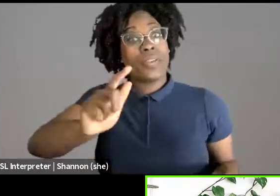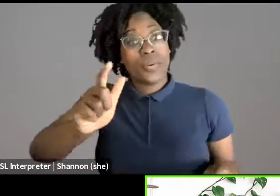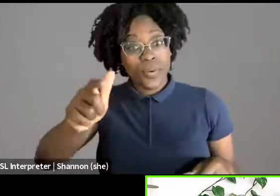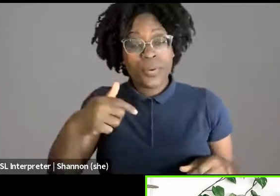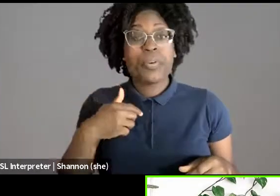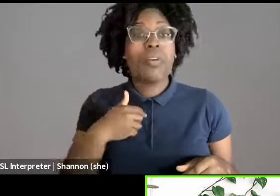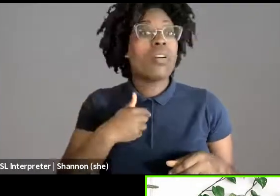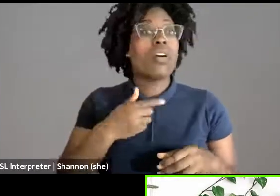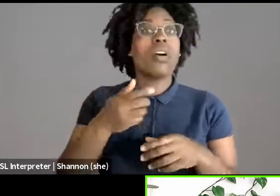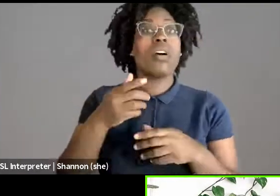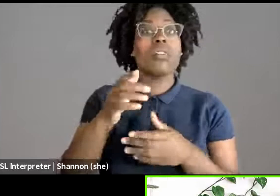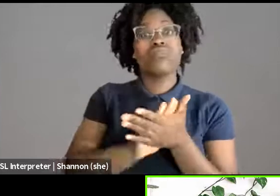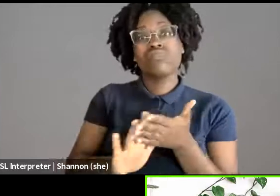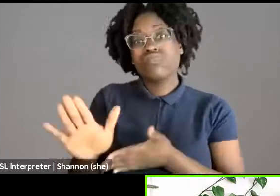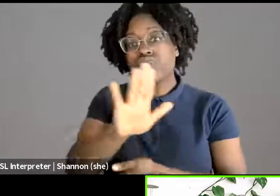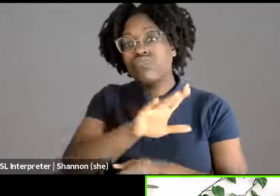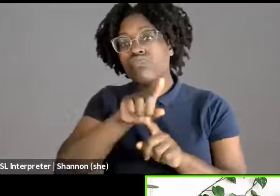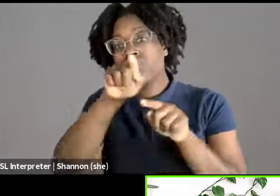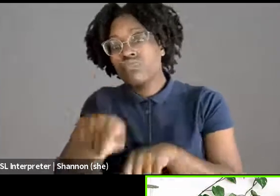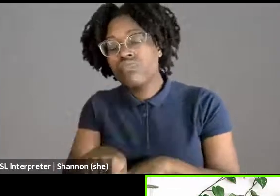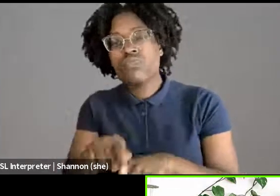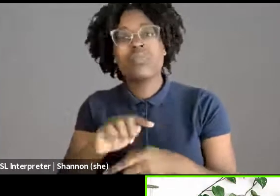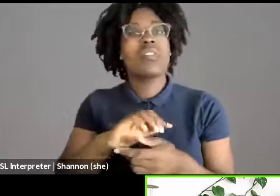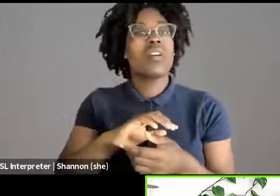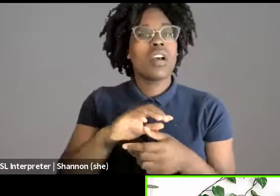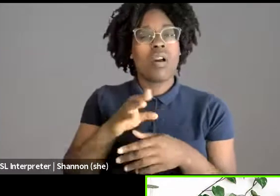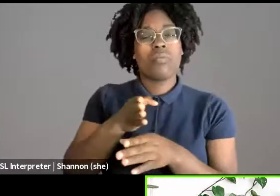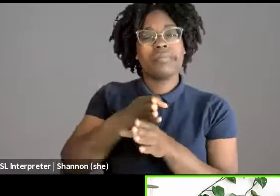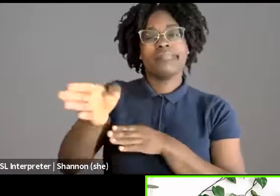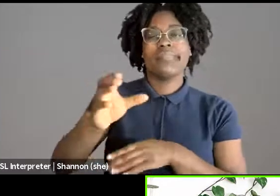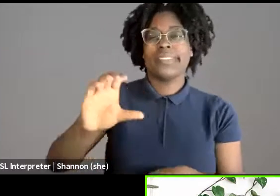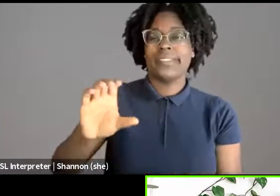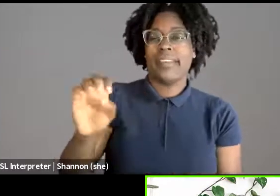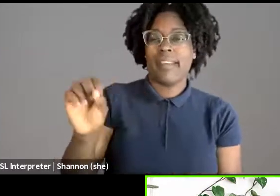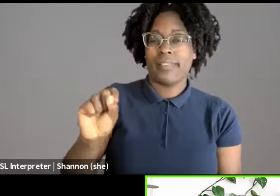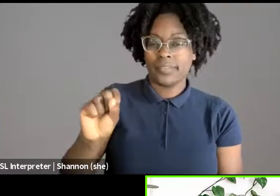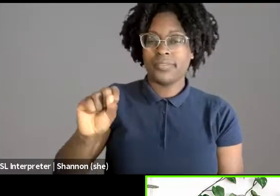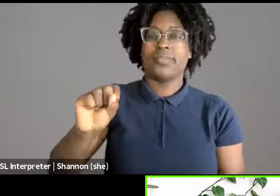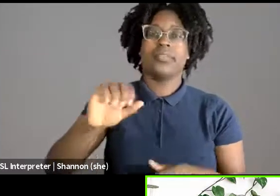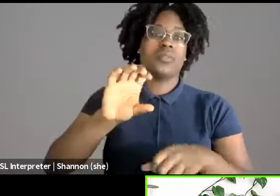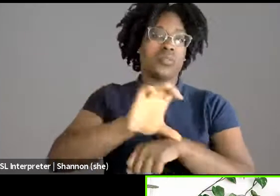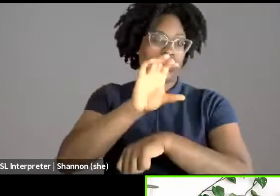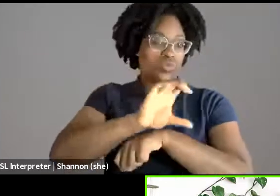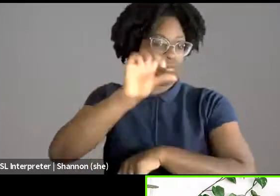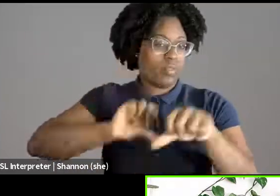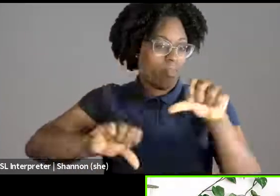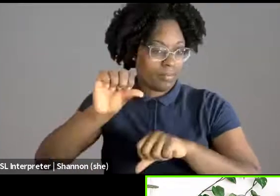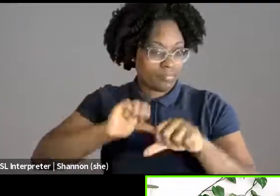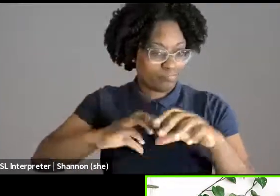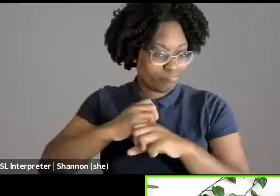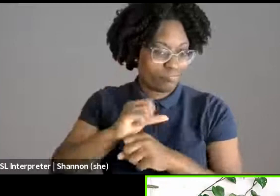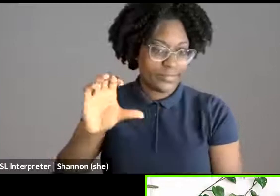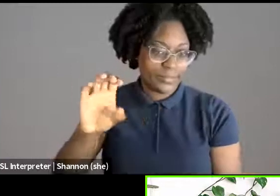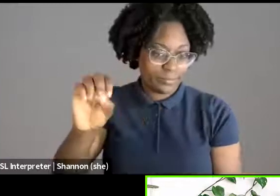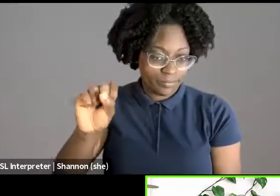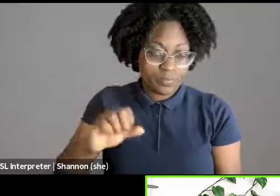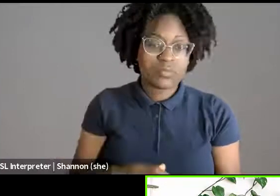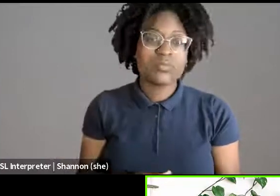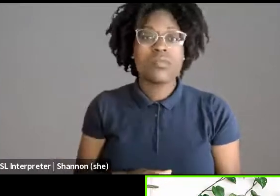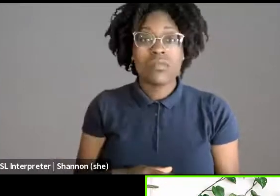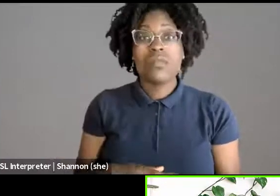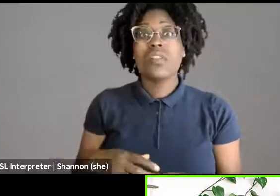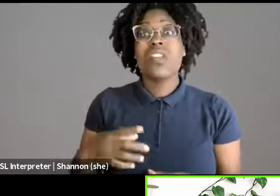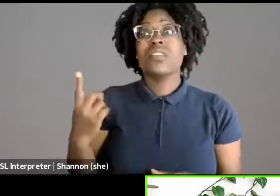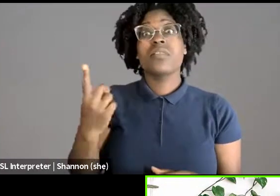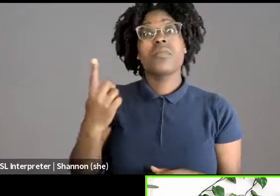who knew about my family background, suggested it was a good way to increase my value and my